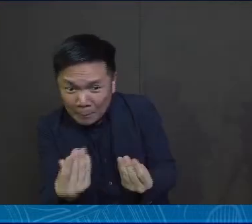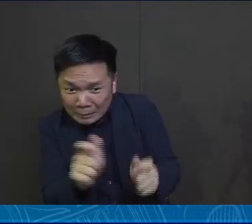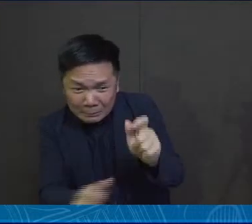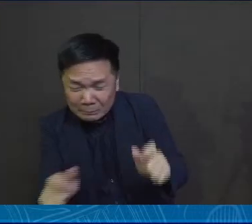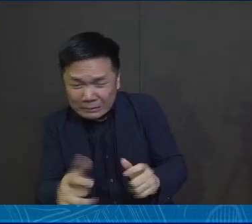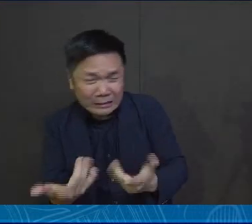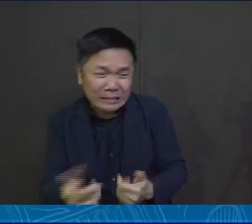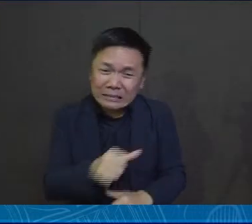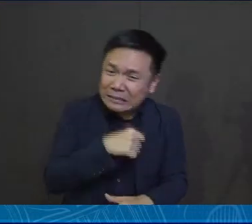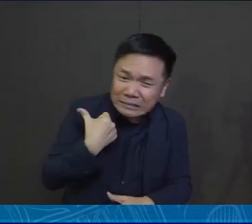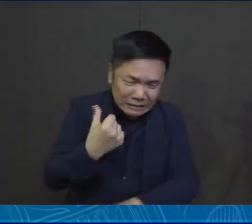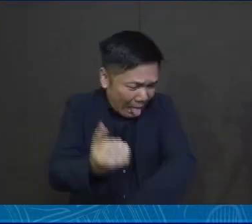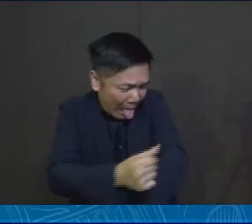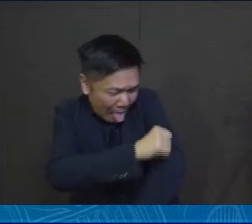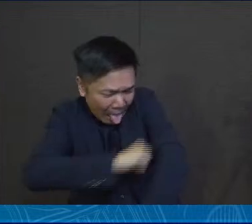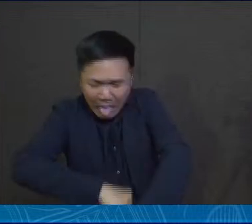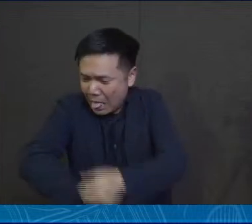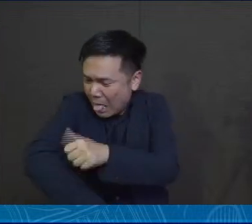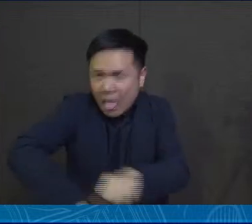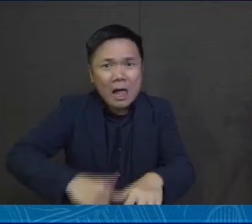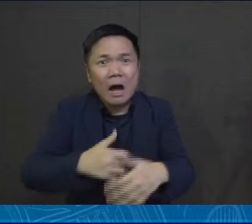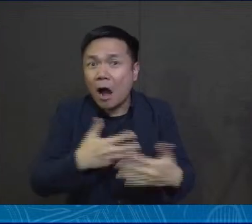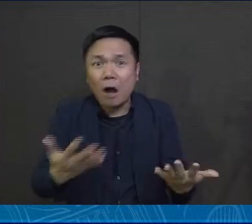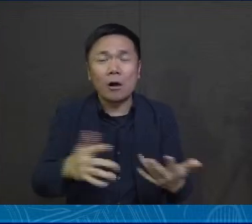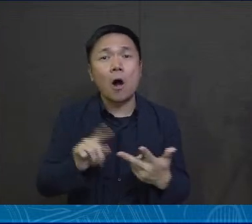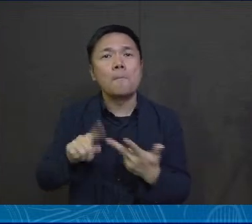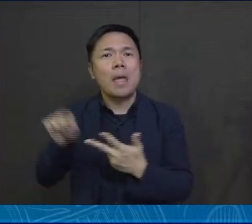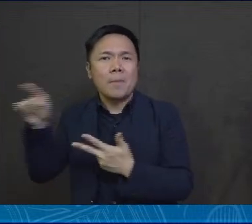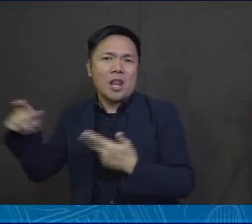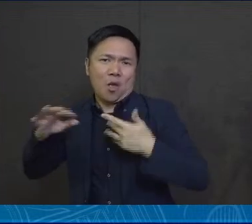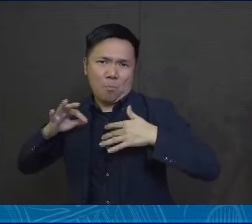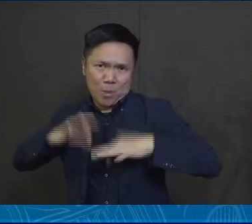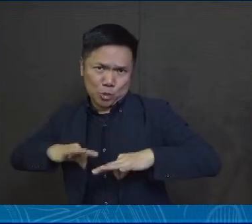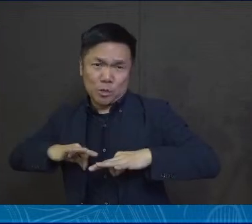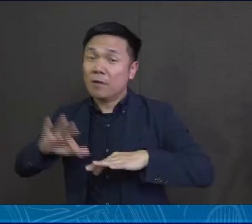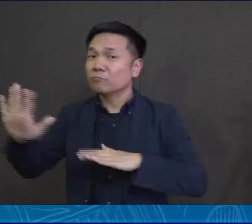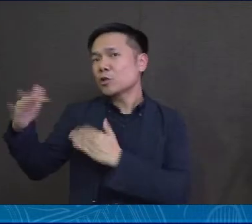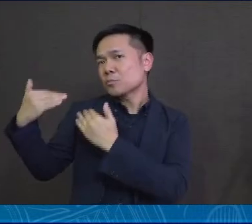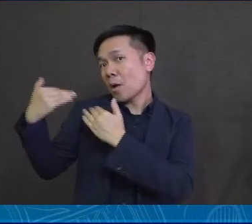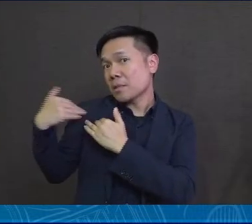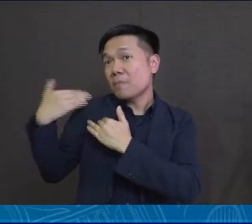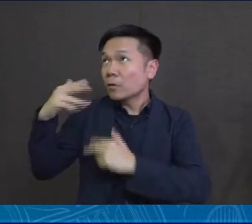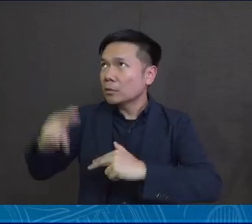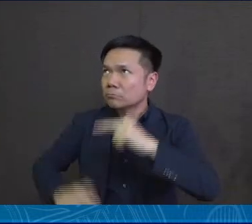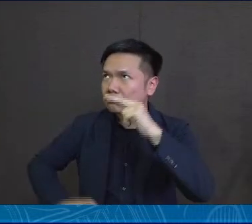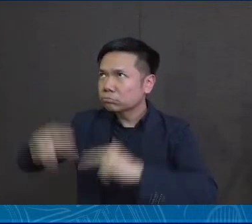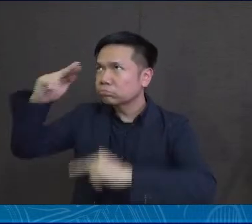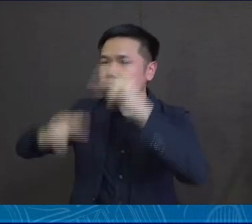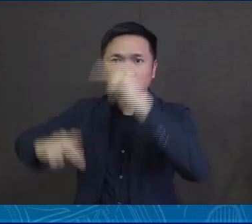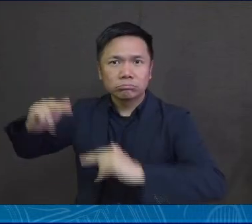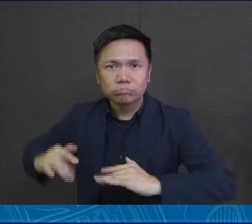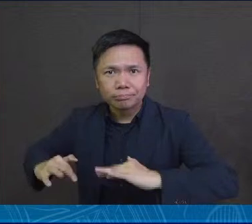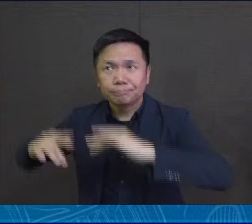Ministry of maybe construction may have to You're